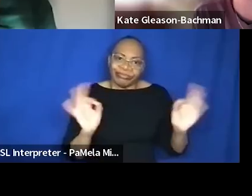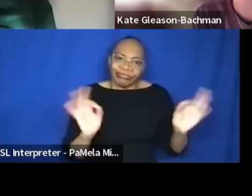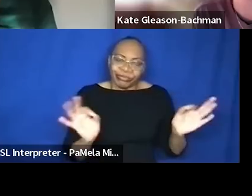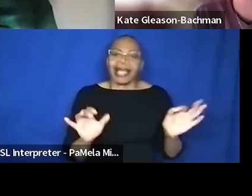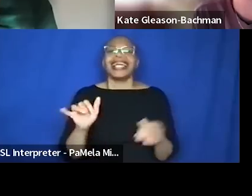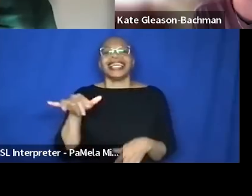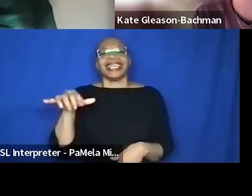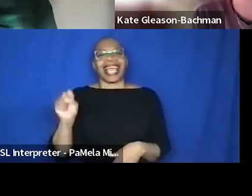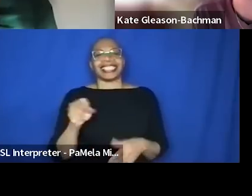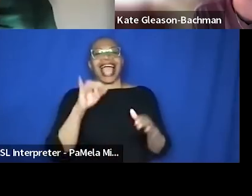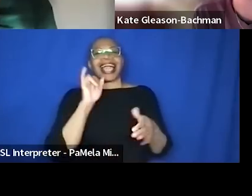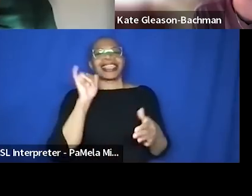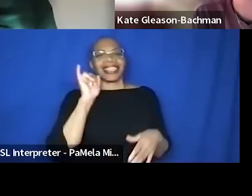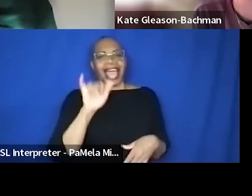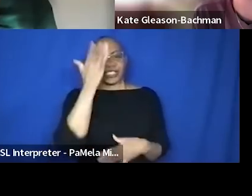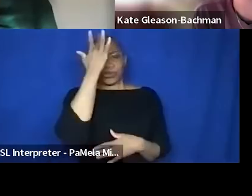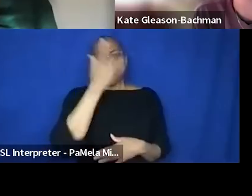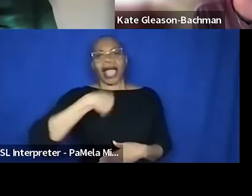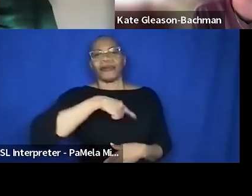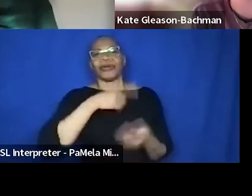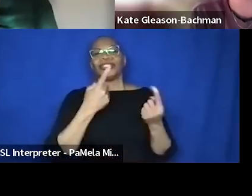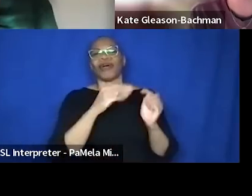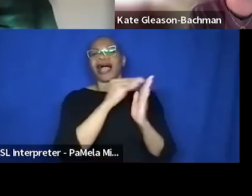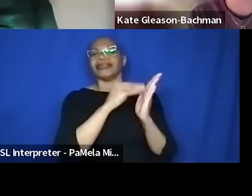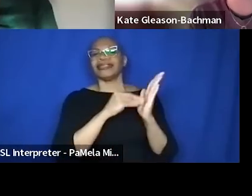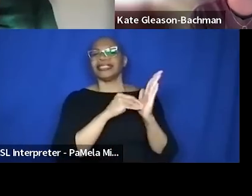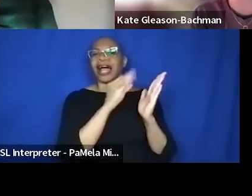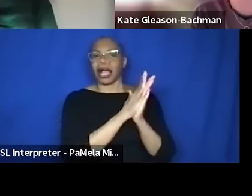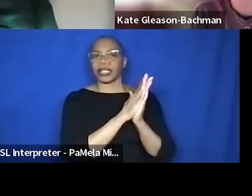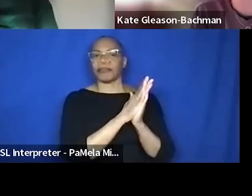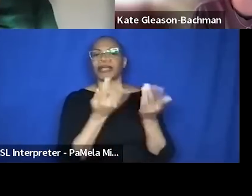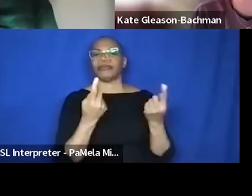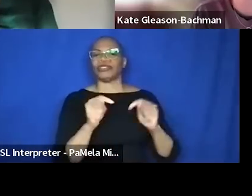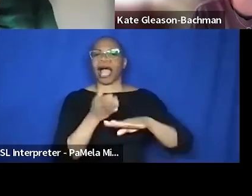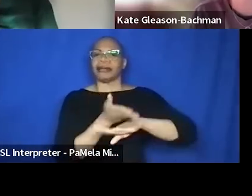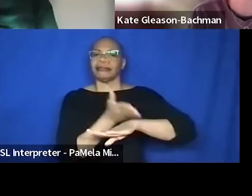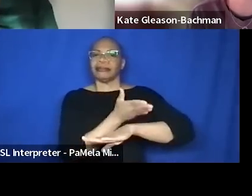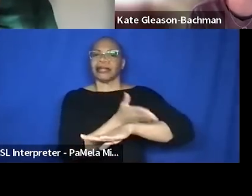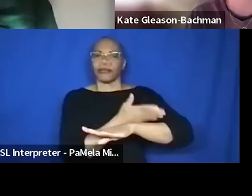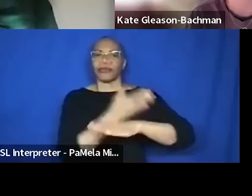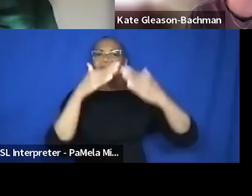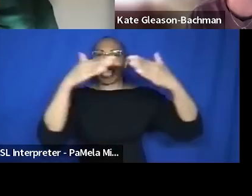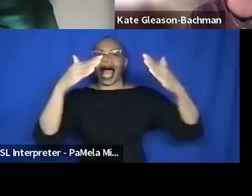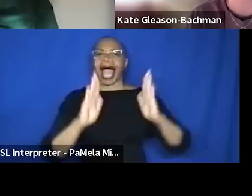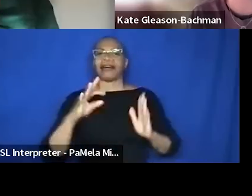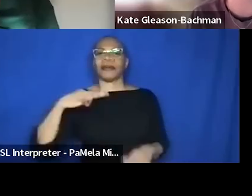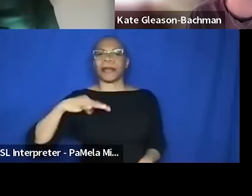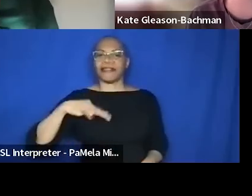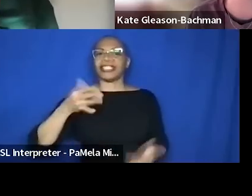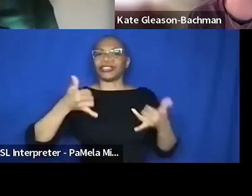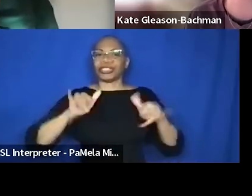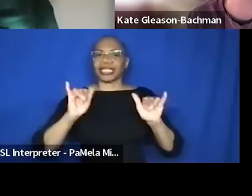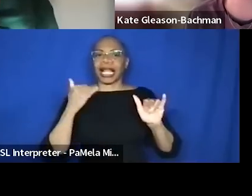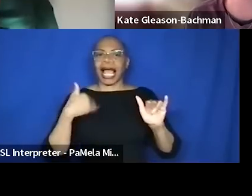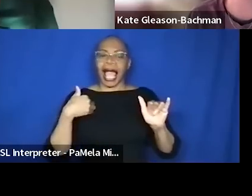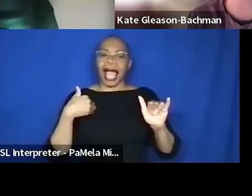and document. We at least updo their current living situation for their housing benefits, so that they're still homeless and they